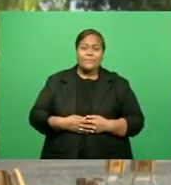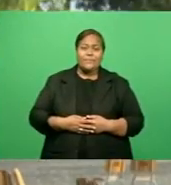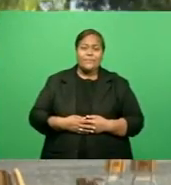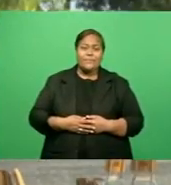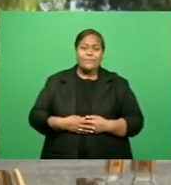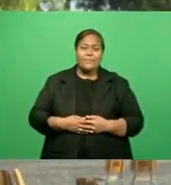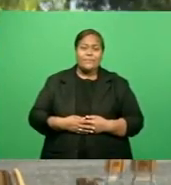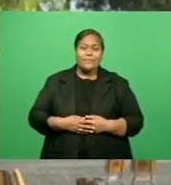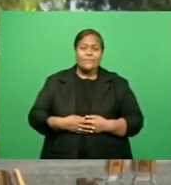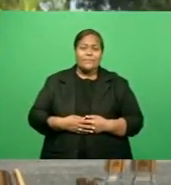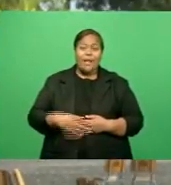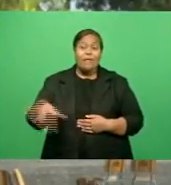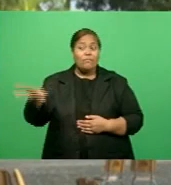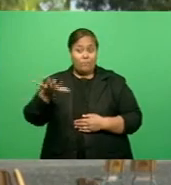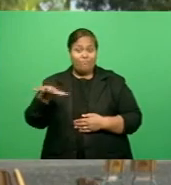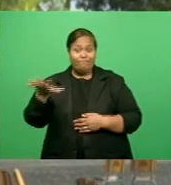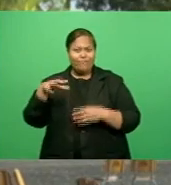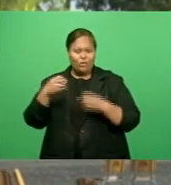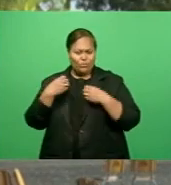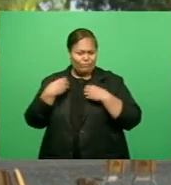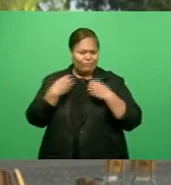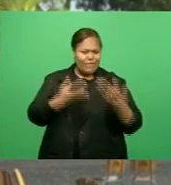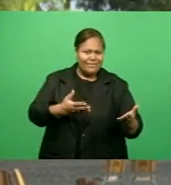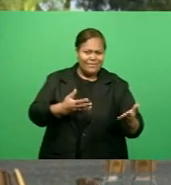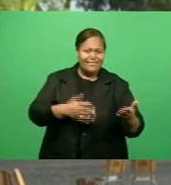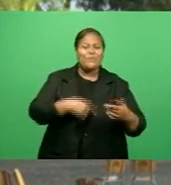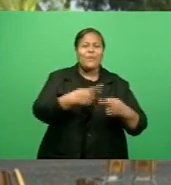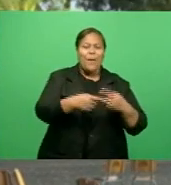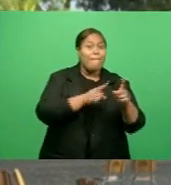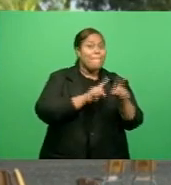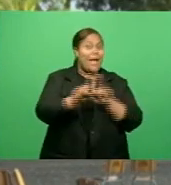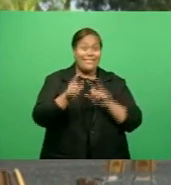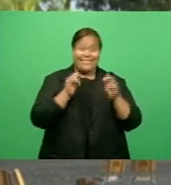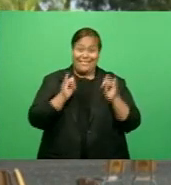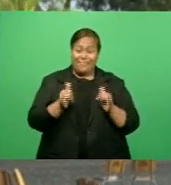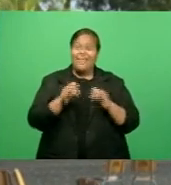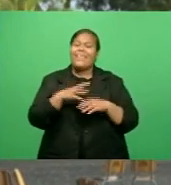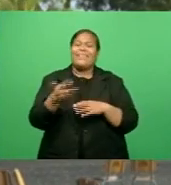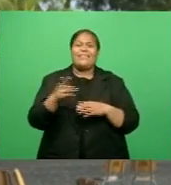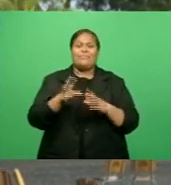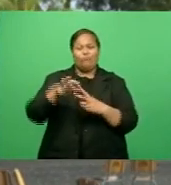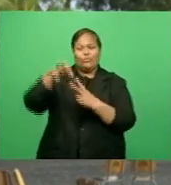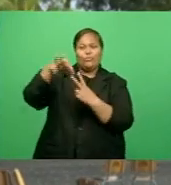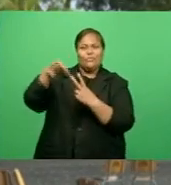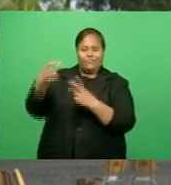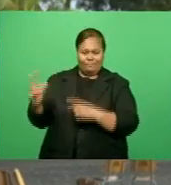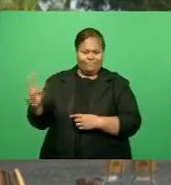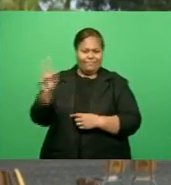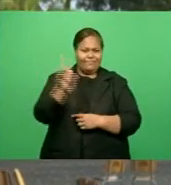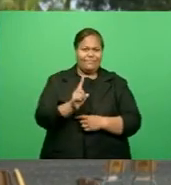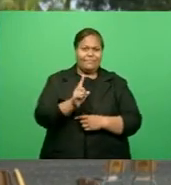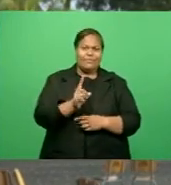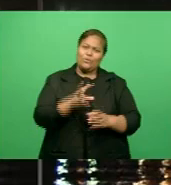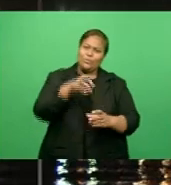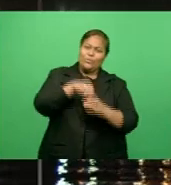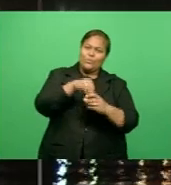for them to then pass and then to be selected to come in and to be part of this history.